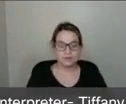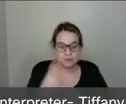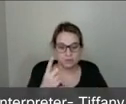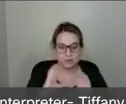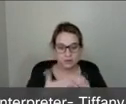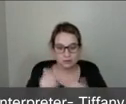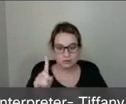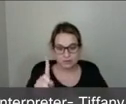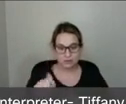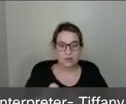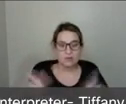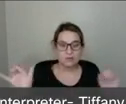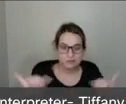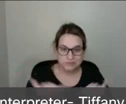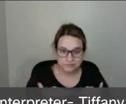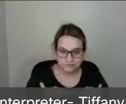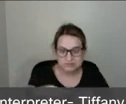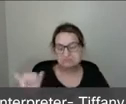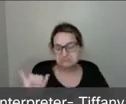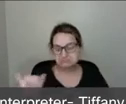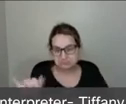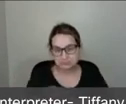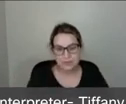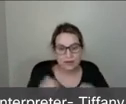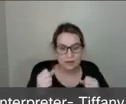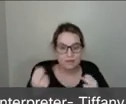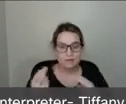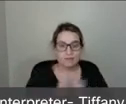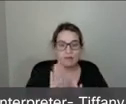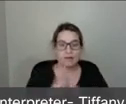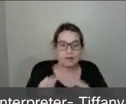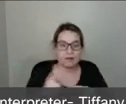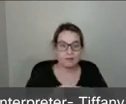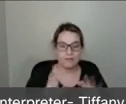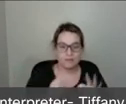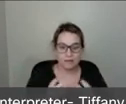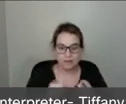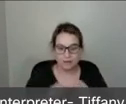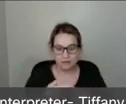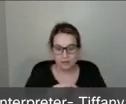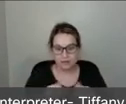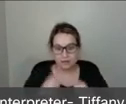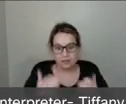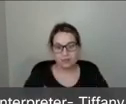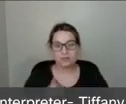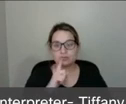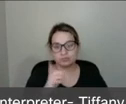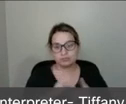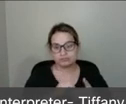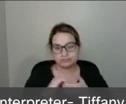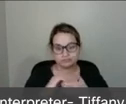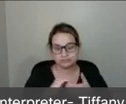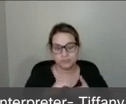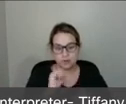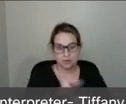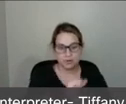similar. We are close in size and have both grown a lot in recent years. We are both family-friendly cities, and our residents are very connected, working and shopping